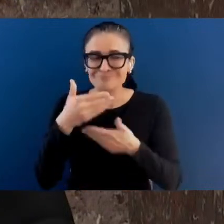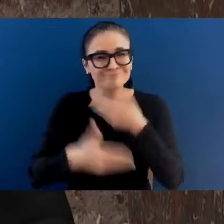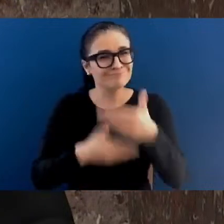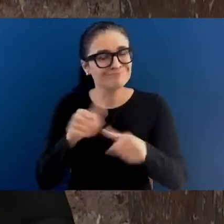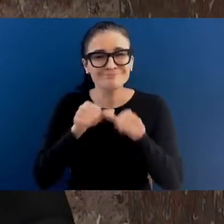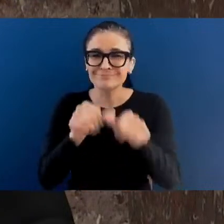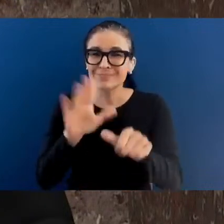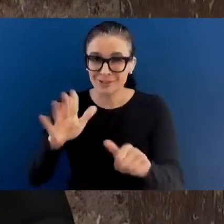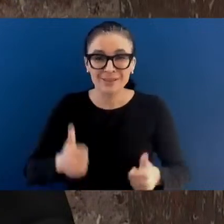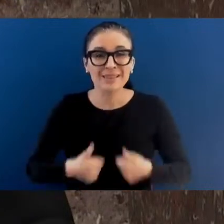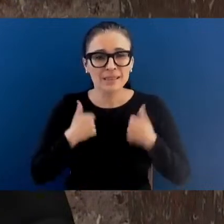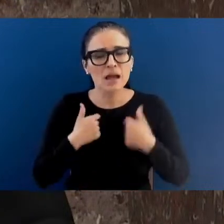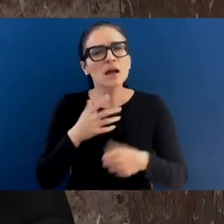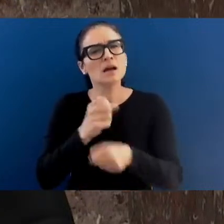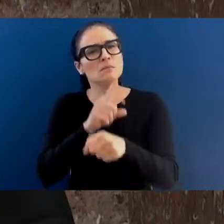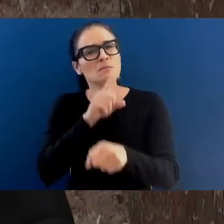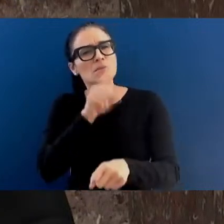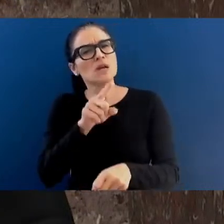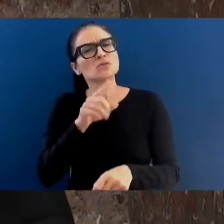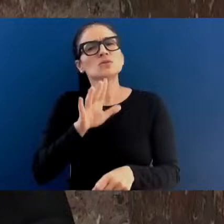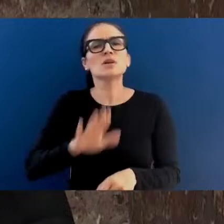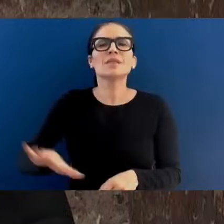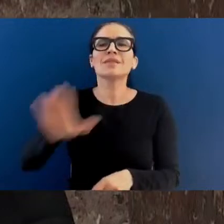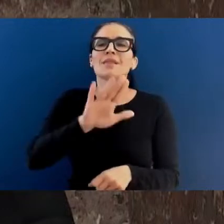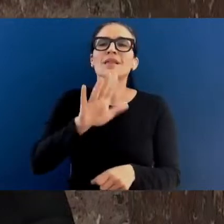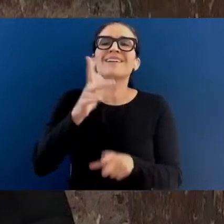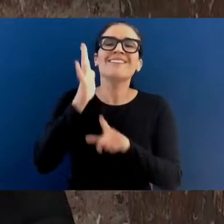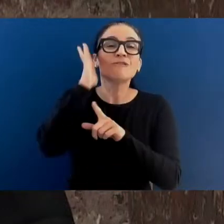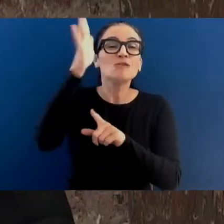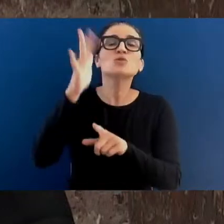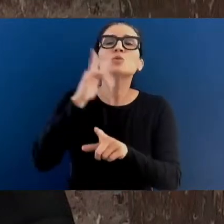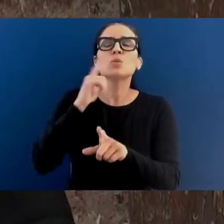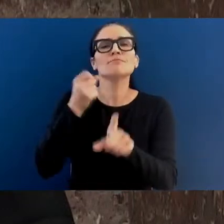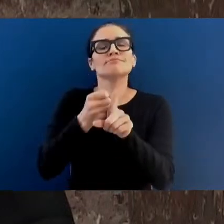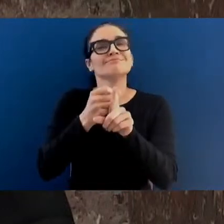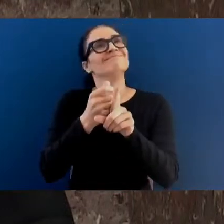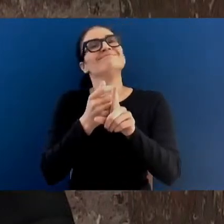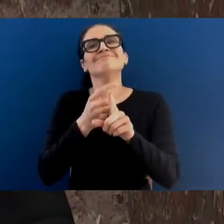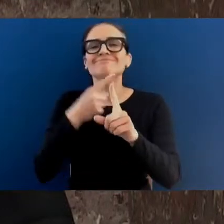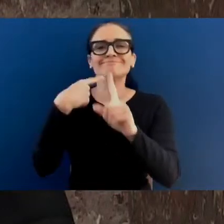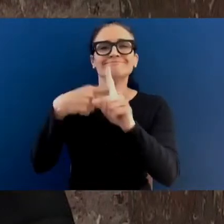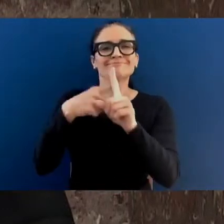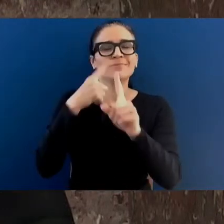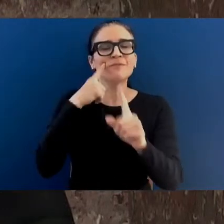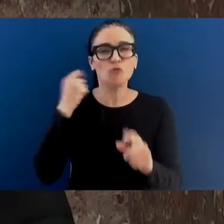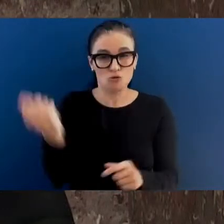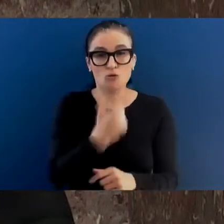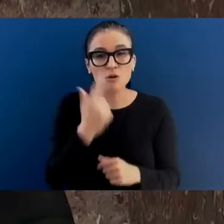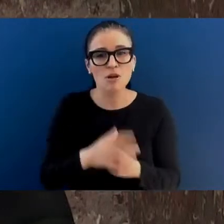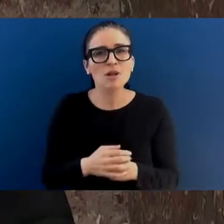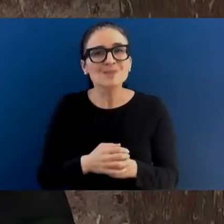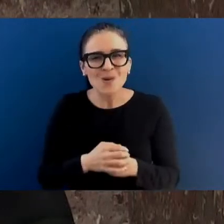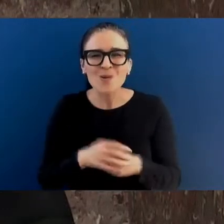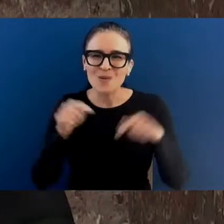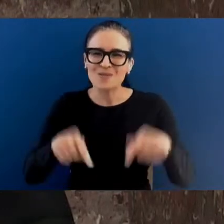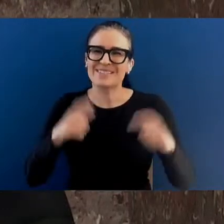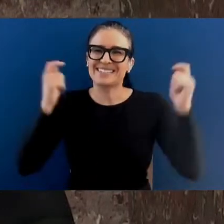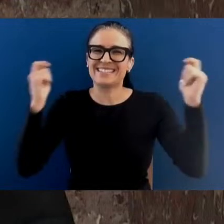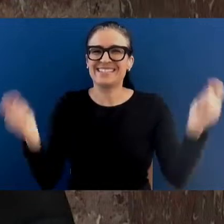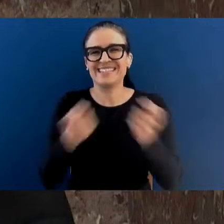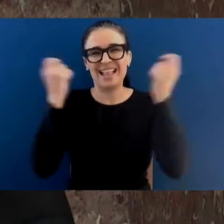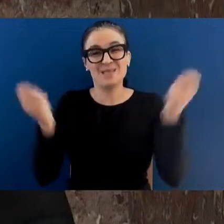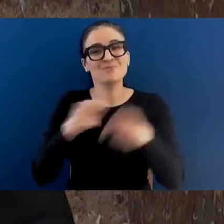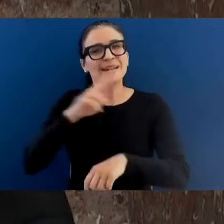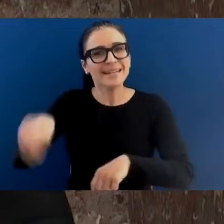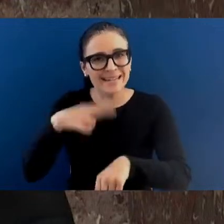future for all. As we celebrate National Nursing Week, let us express our gratitude and admiration for the invaluable